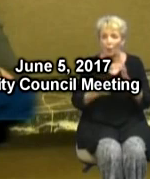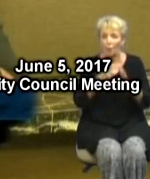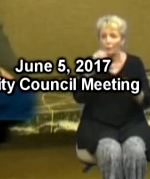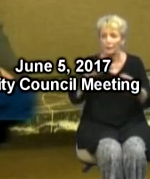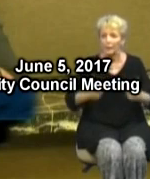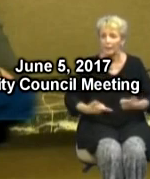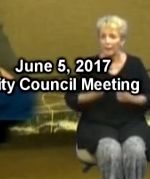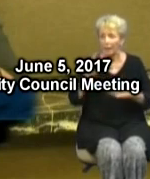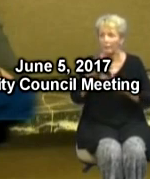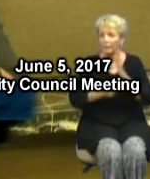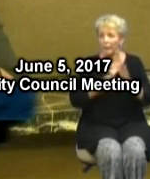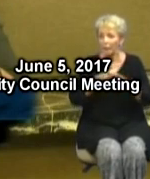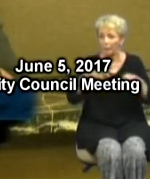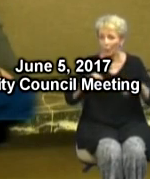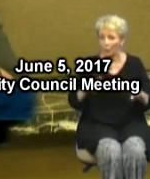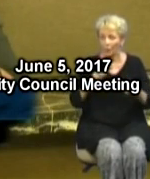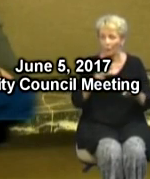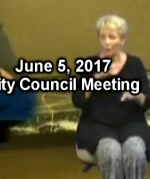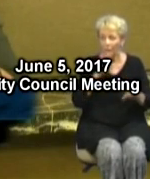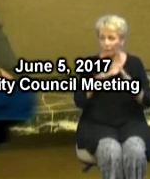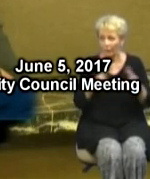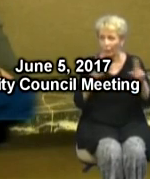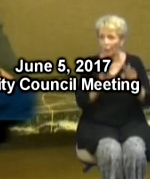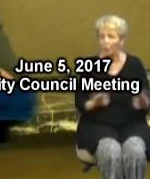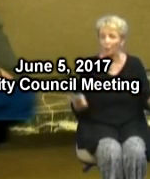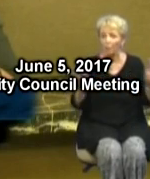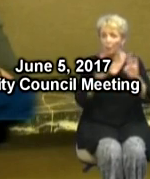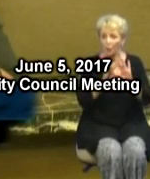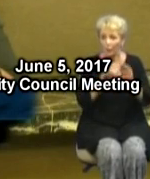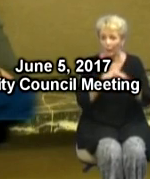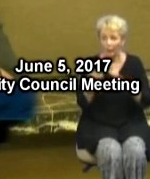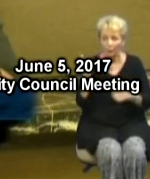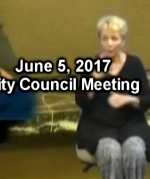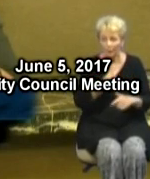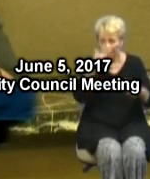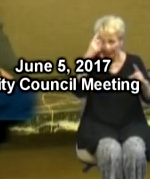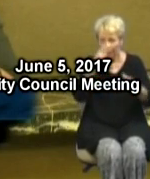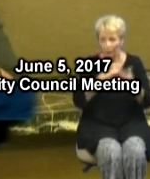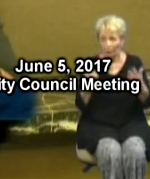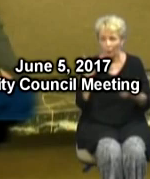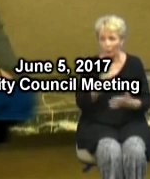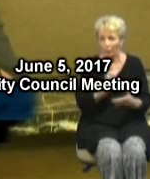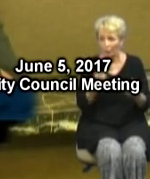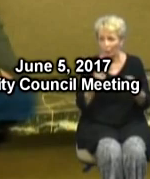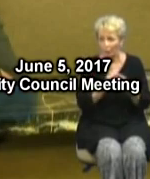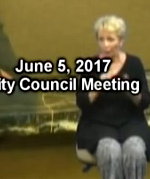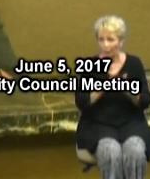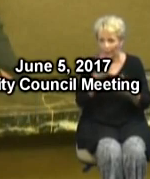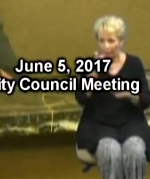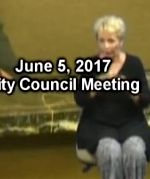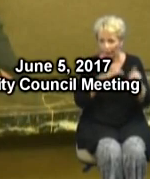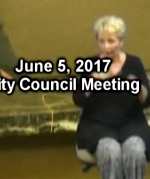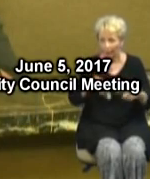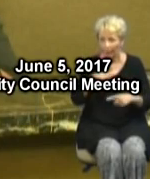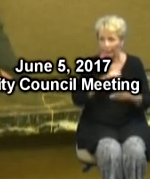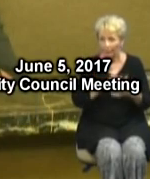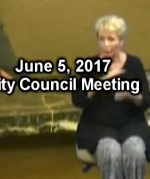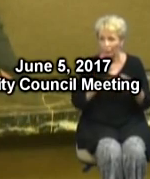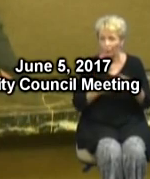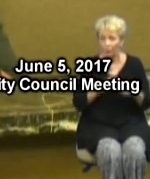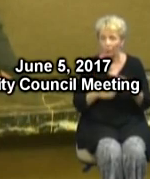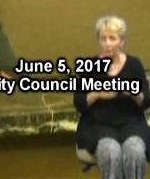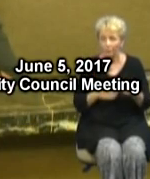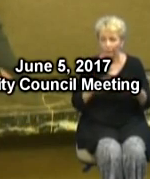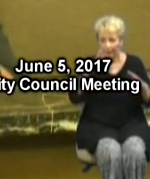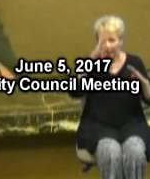lifetime opportunities, and things that it's very important how we decide what we do with that for everybody in this community. I